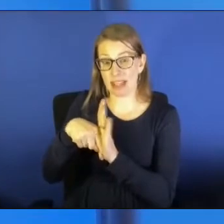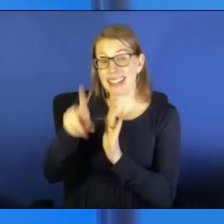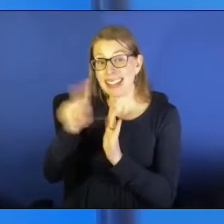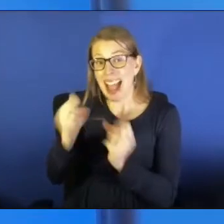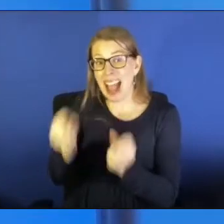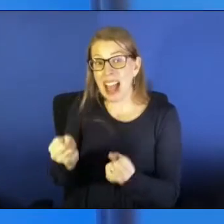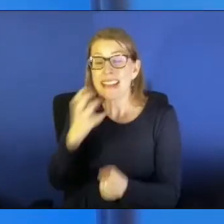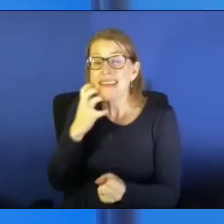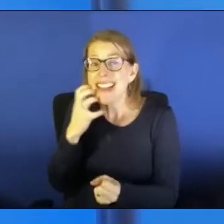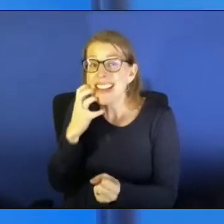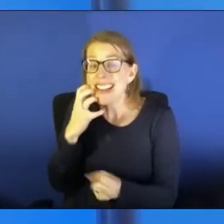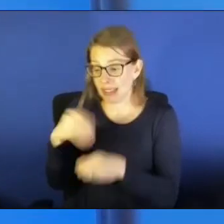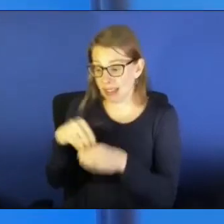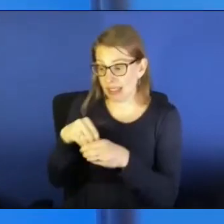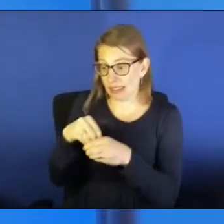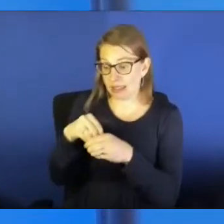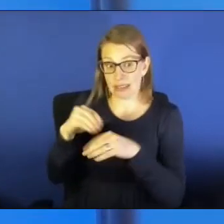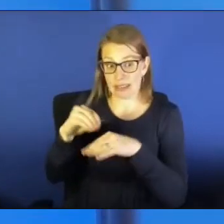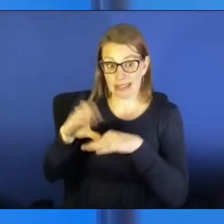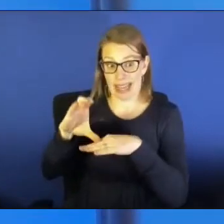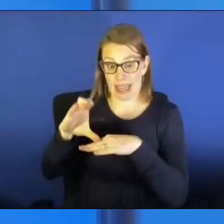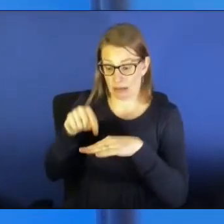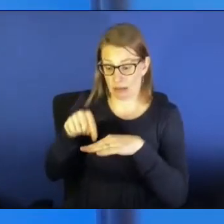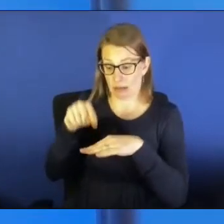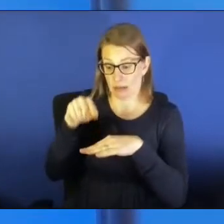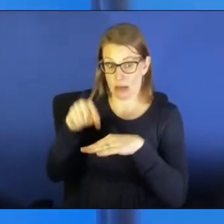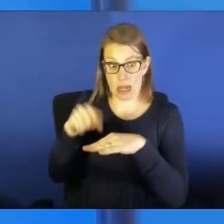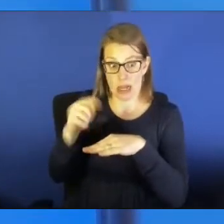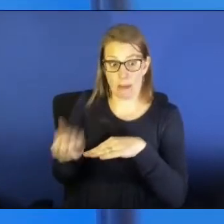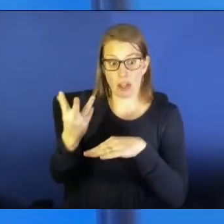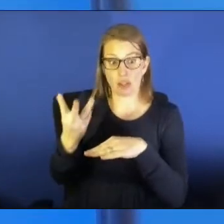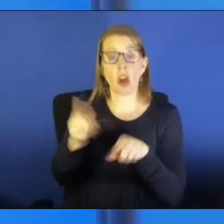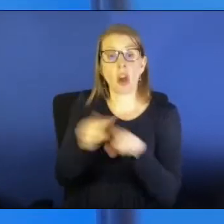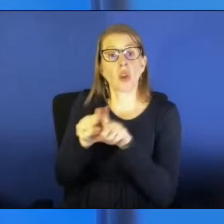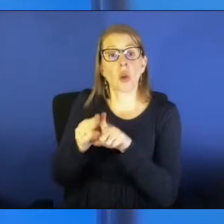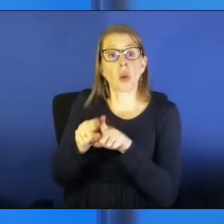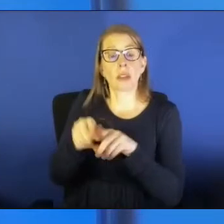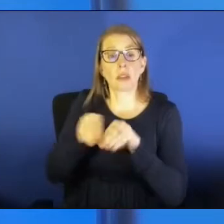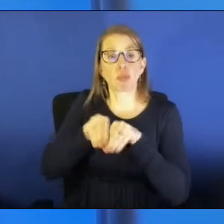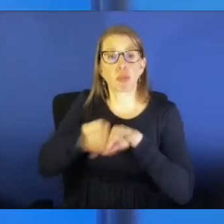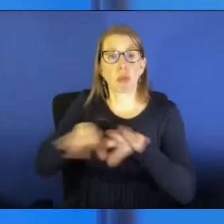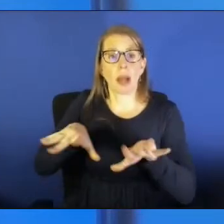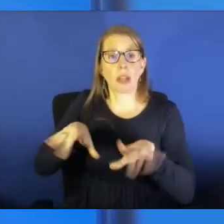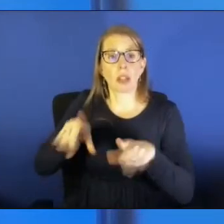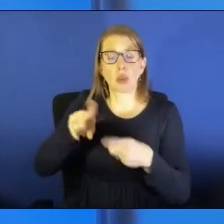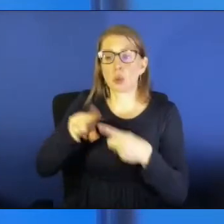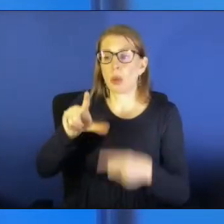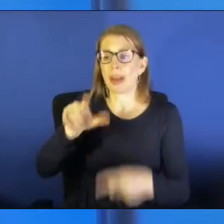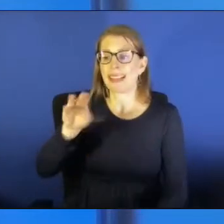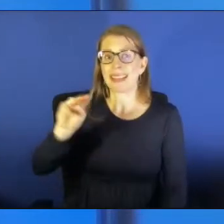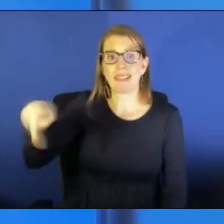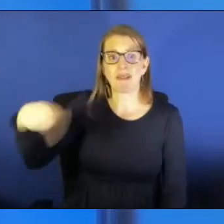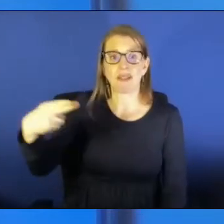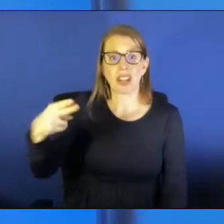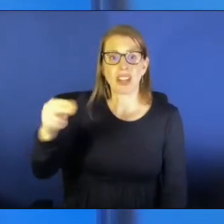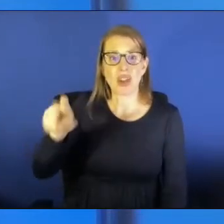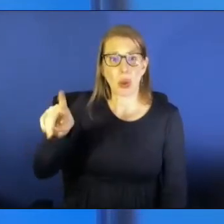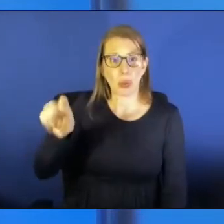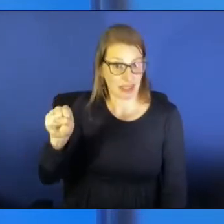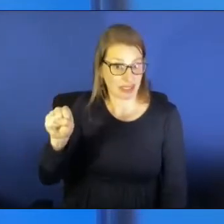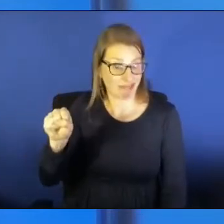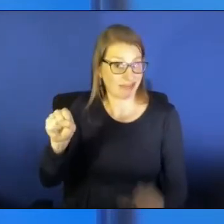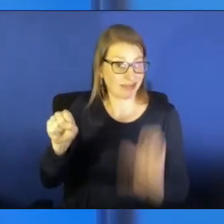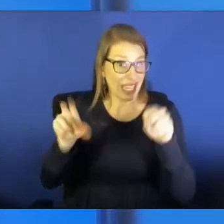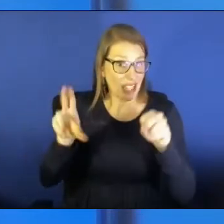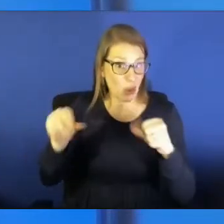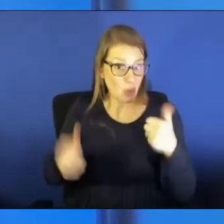skin, and then also whether it has spread to lymph nodes. And so depending on the same